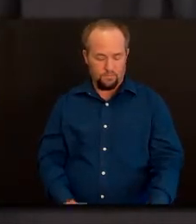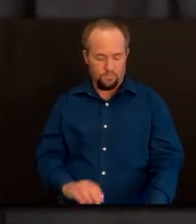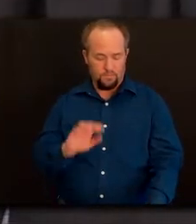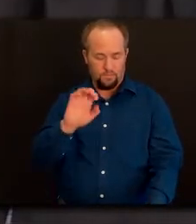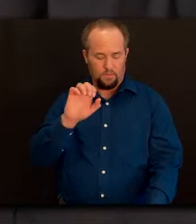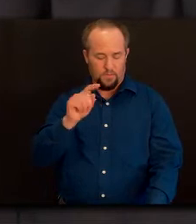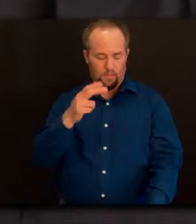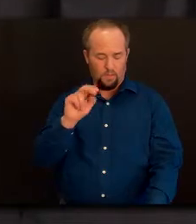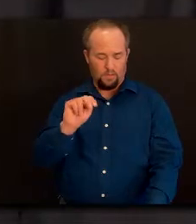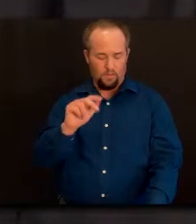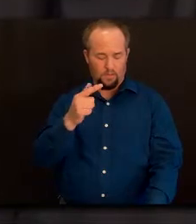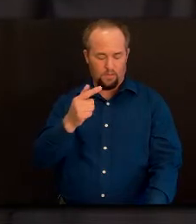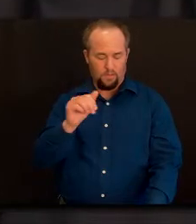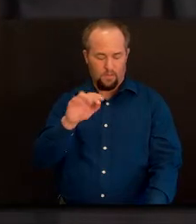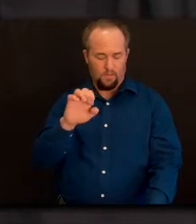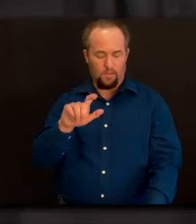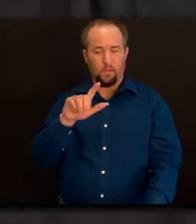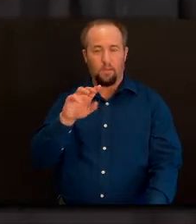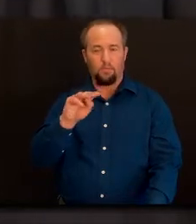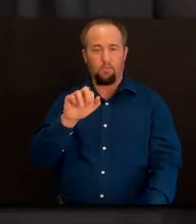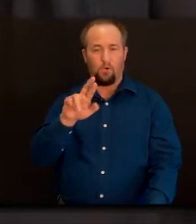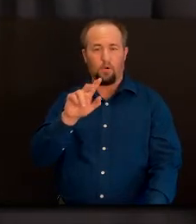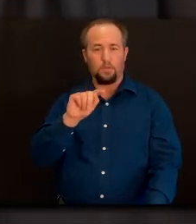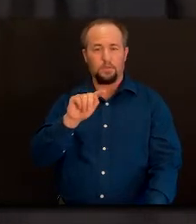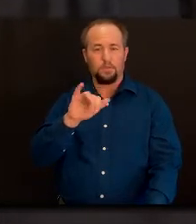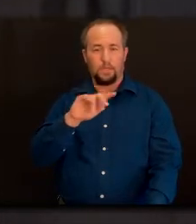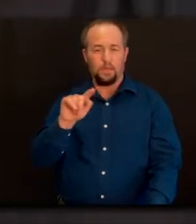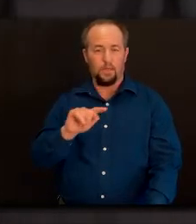Ethan Gale Martinez.